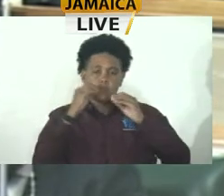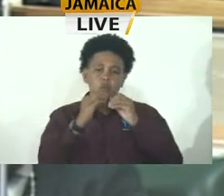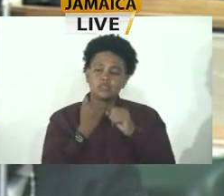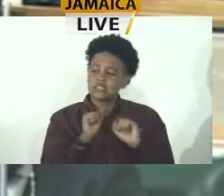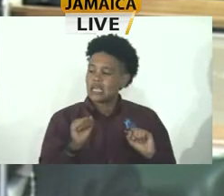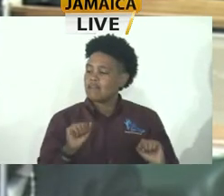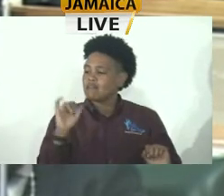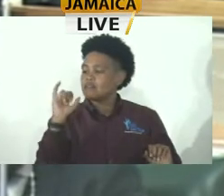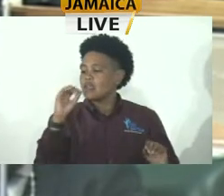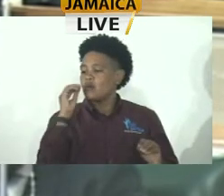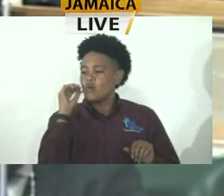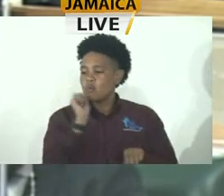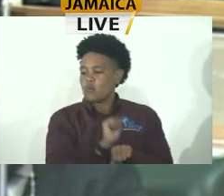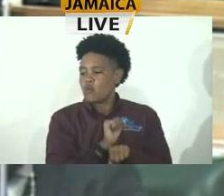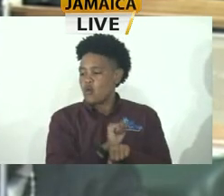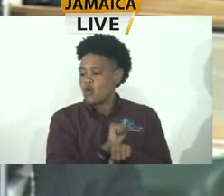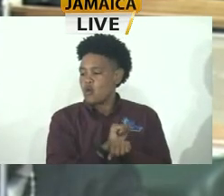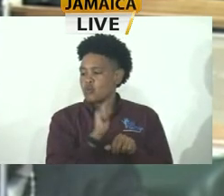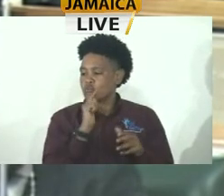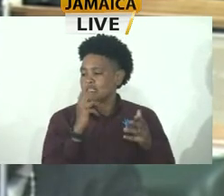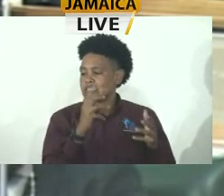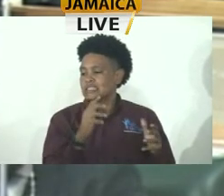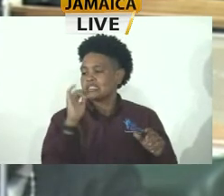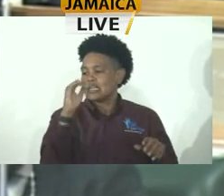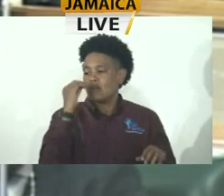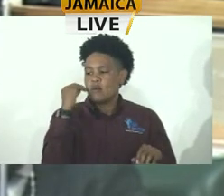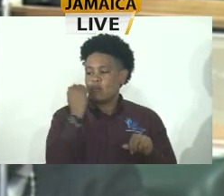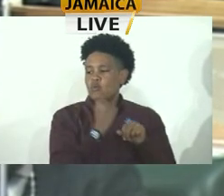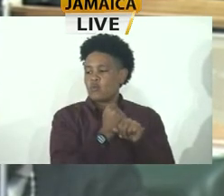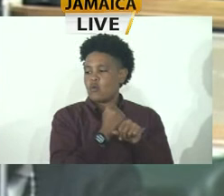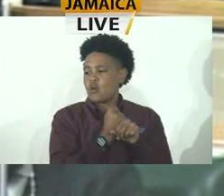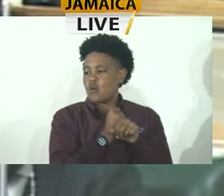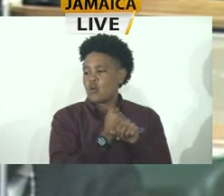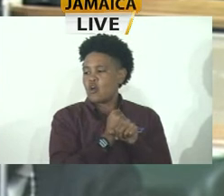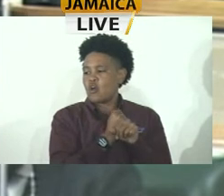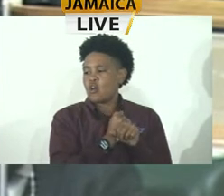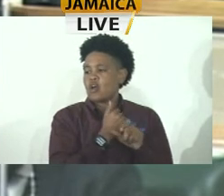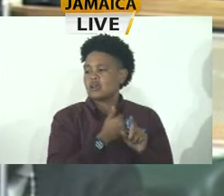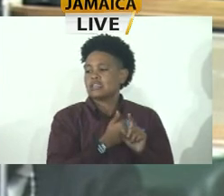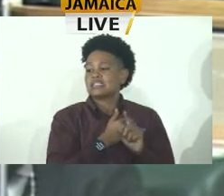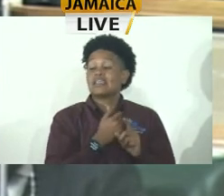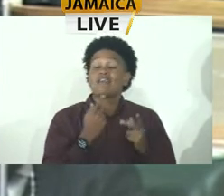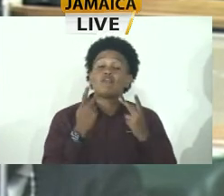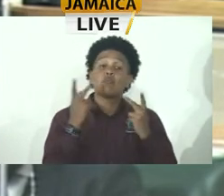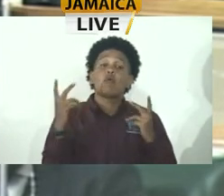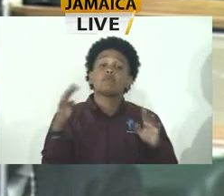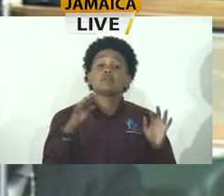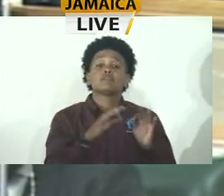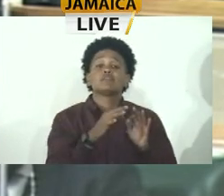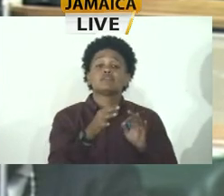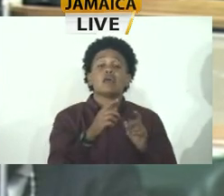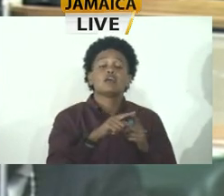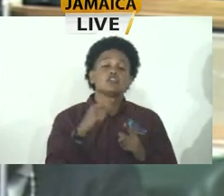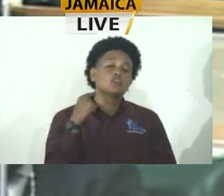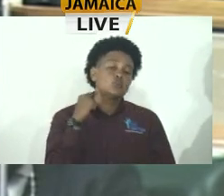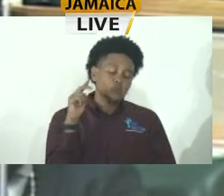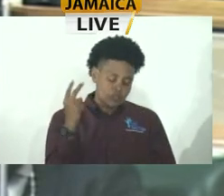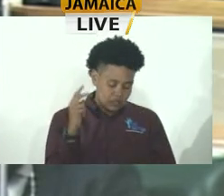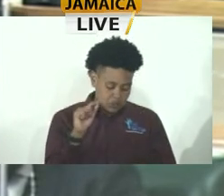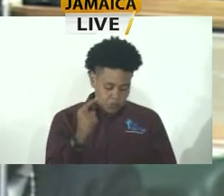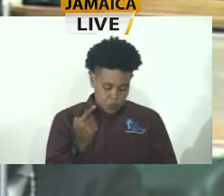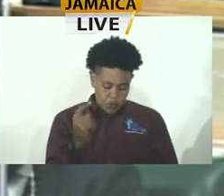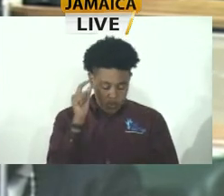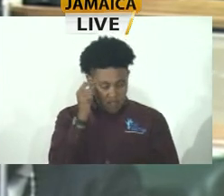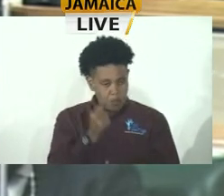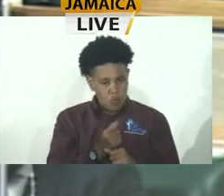work from home madam speaker the existing work from home directive in the public sector is being extended until june 2nd 2021